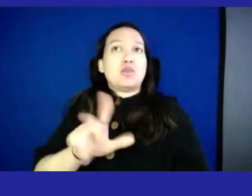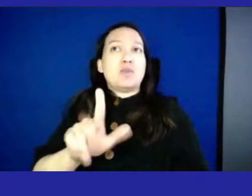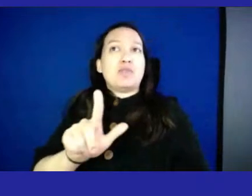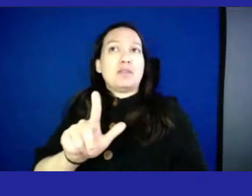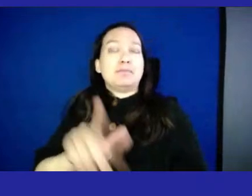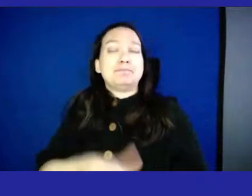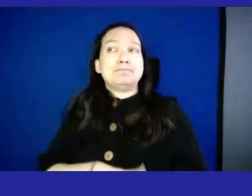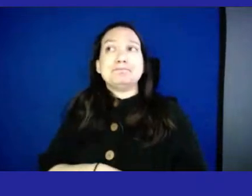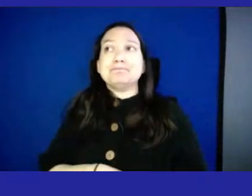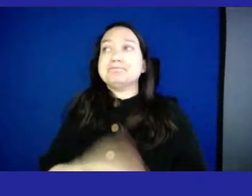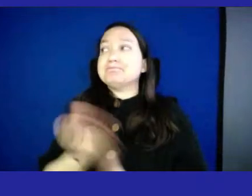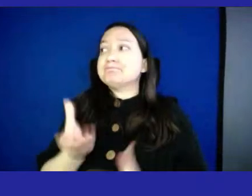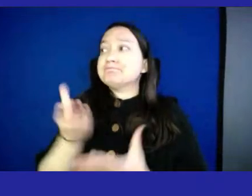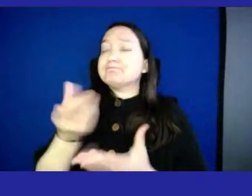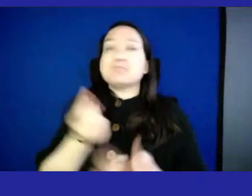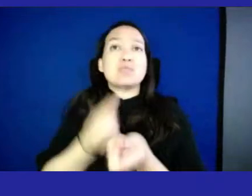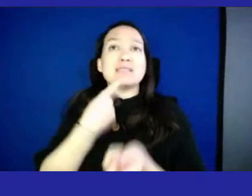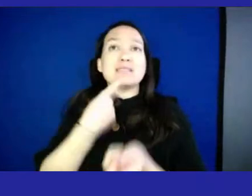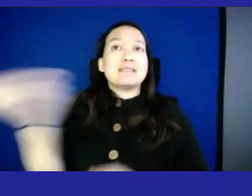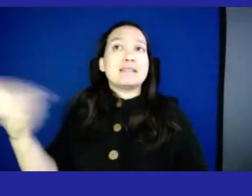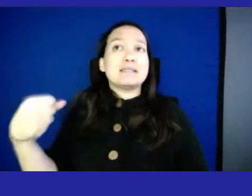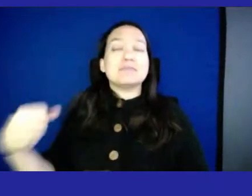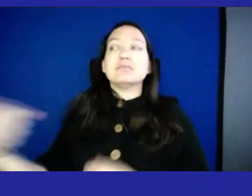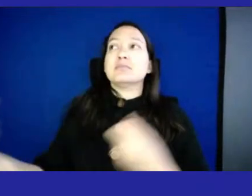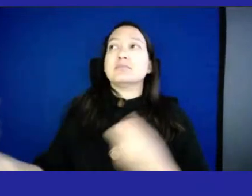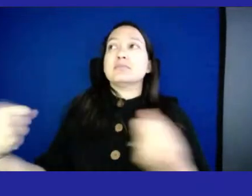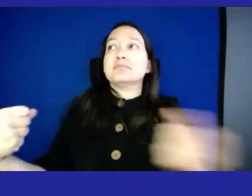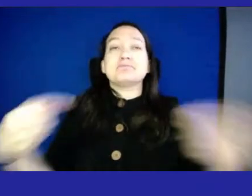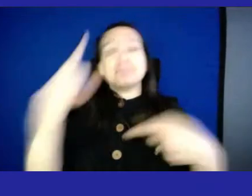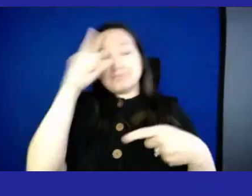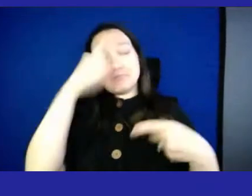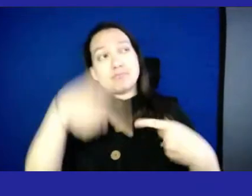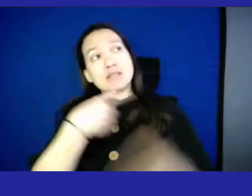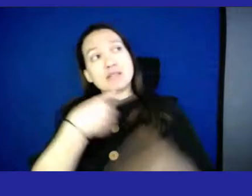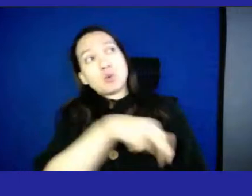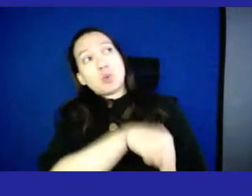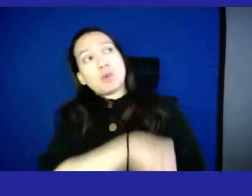All in favor, please say yes. Yes. Opposed, say no.